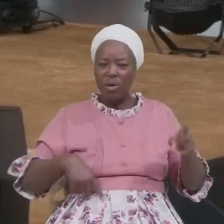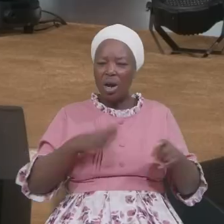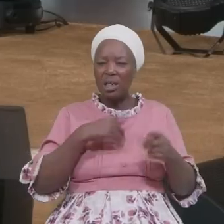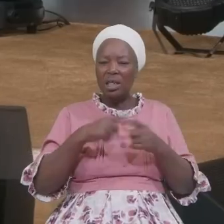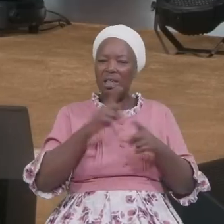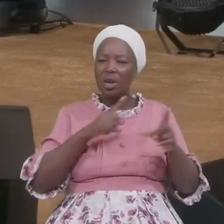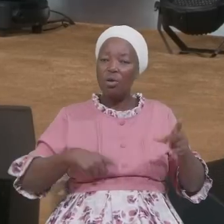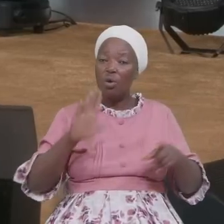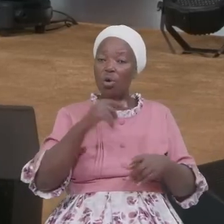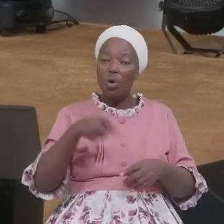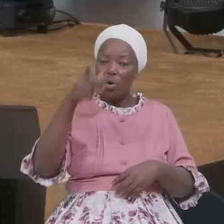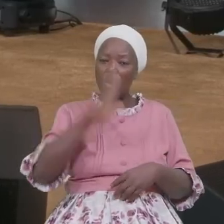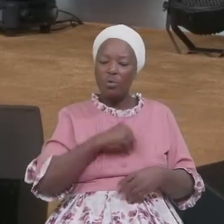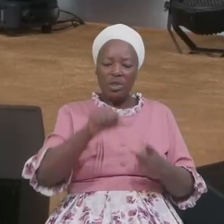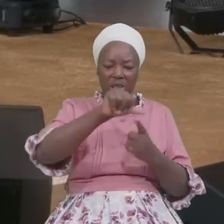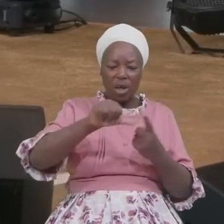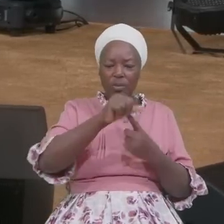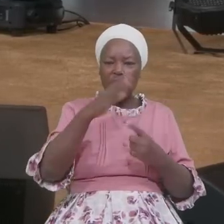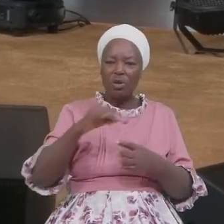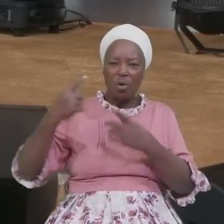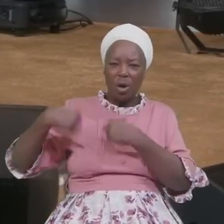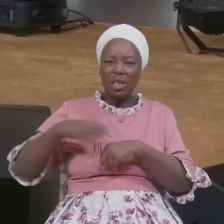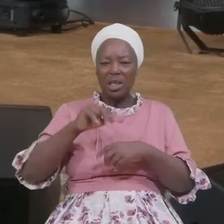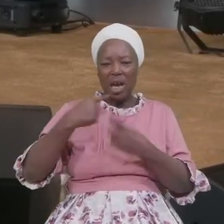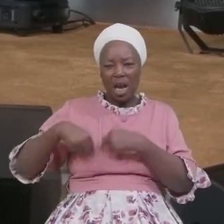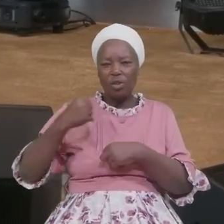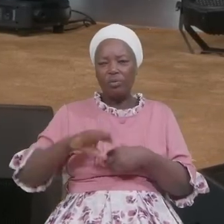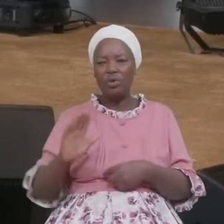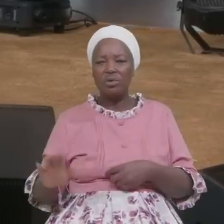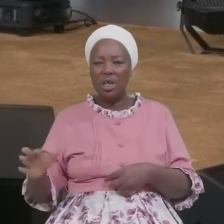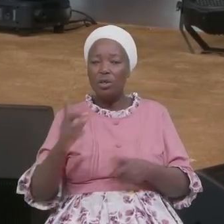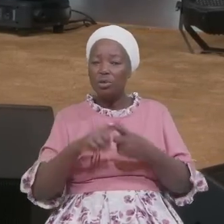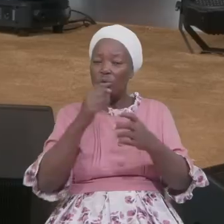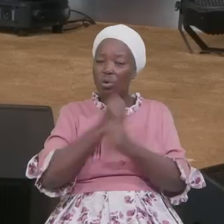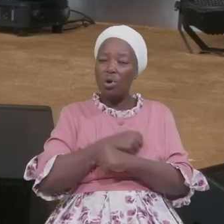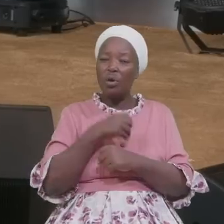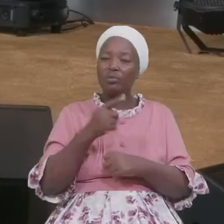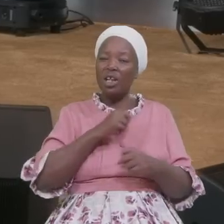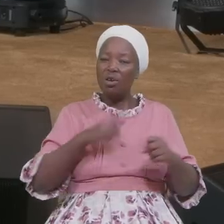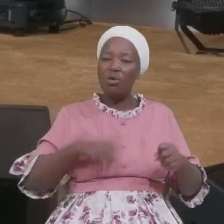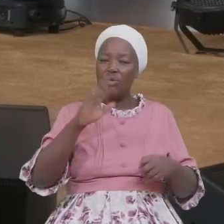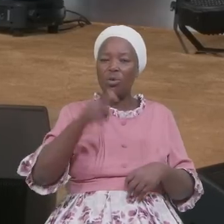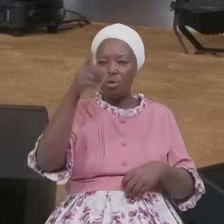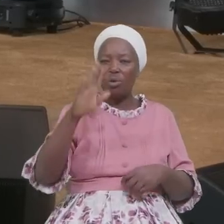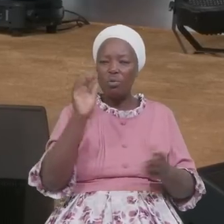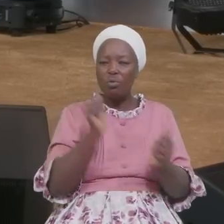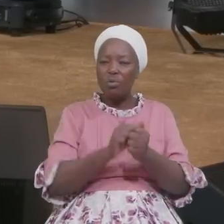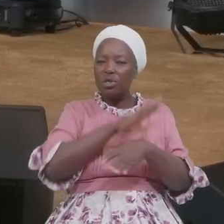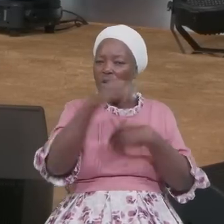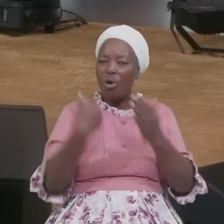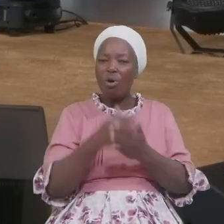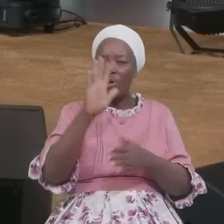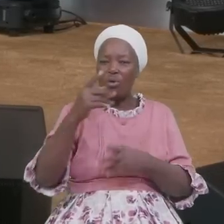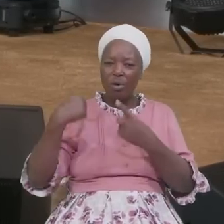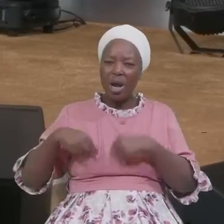circumcise thine heart and the heart of thy seed to love the Lord thy God with all thine heart